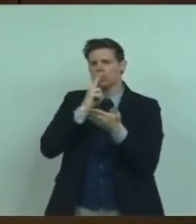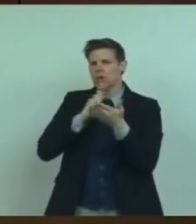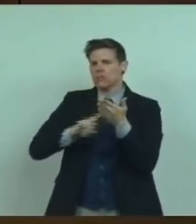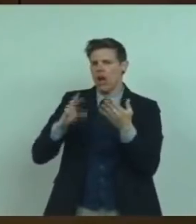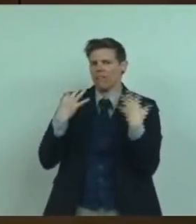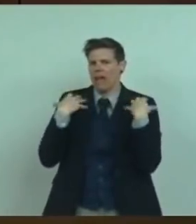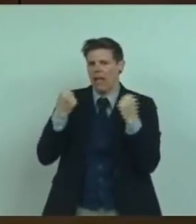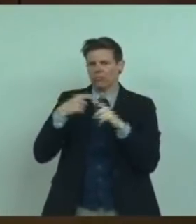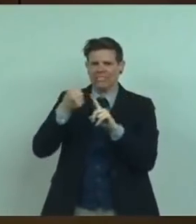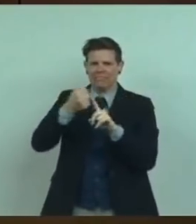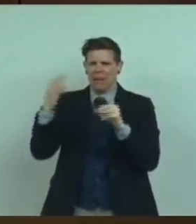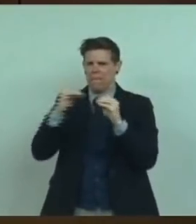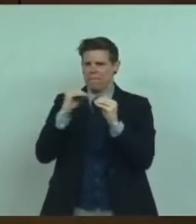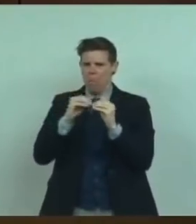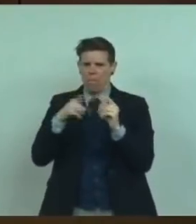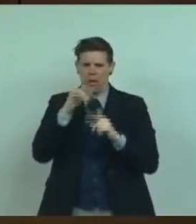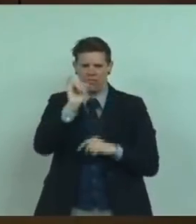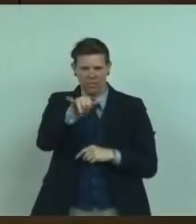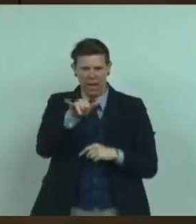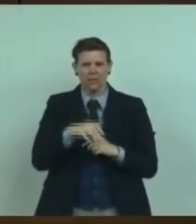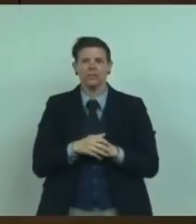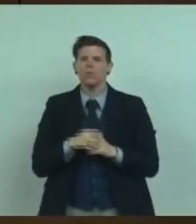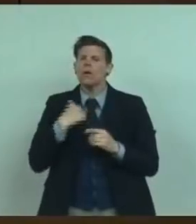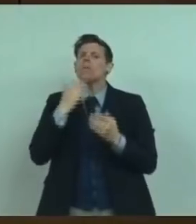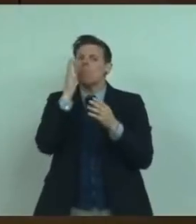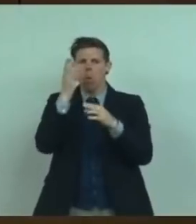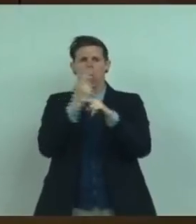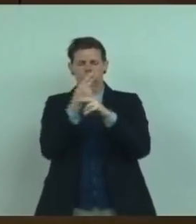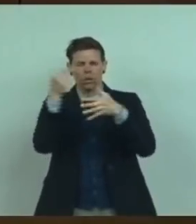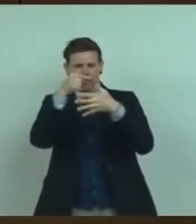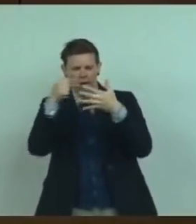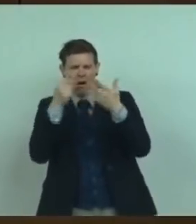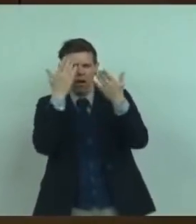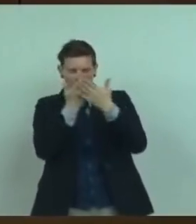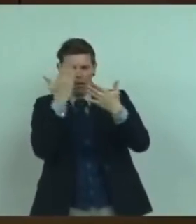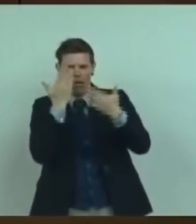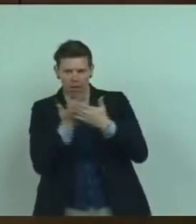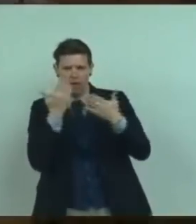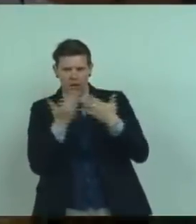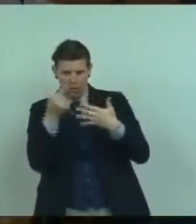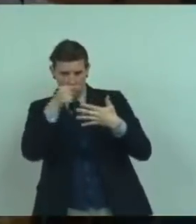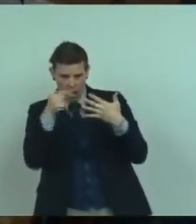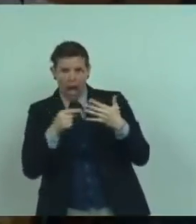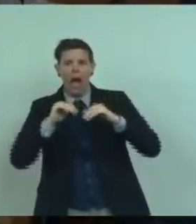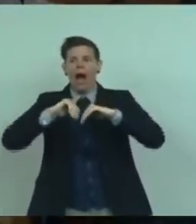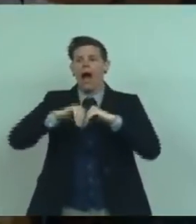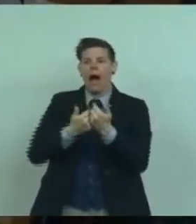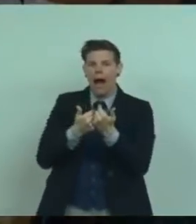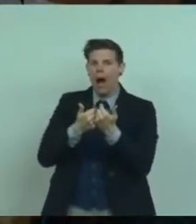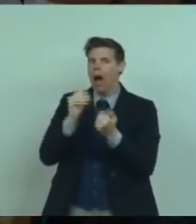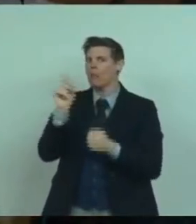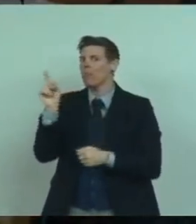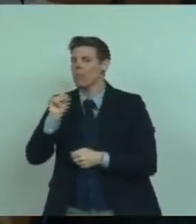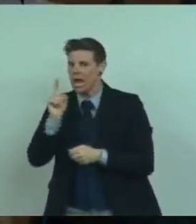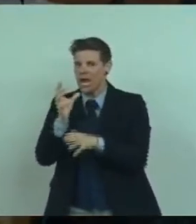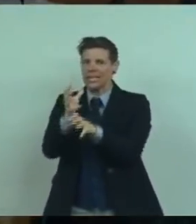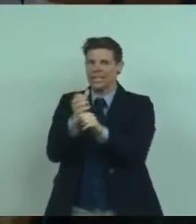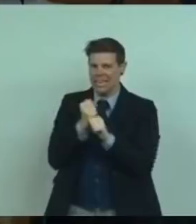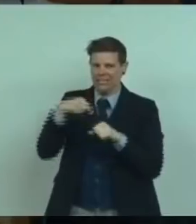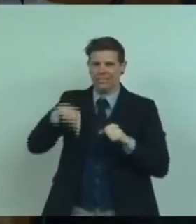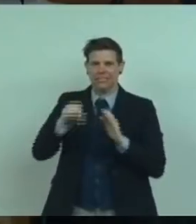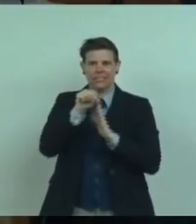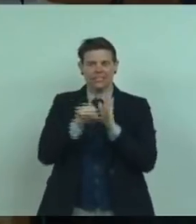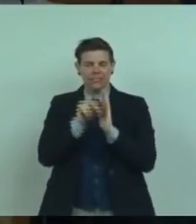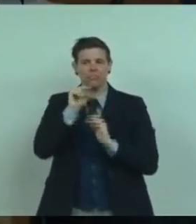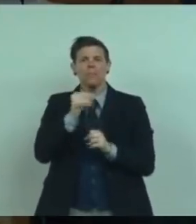about how to use them, where to get them, and we want to make sure that New Mexico does this right. Secretary. Thank you, Governor. Yeah, two things